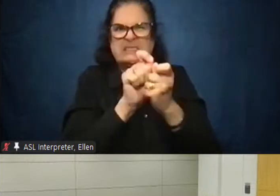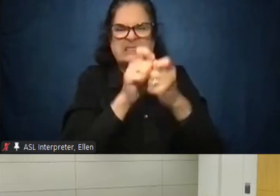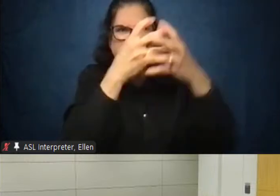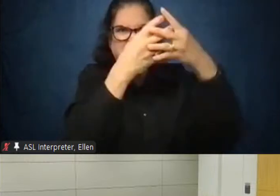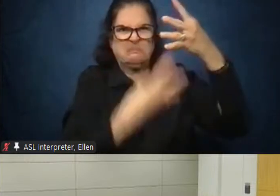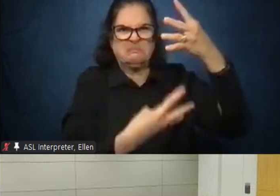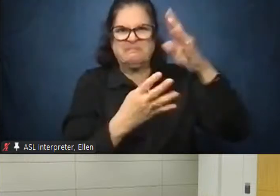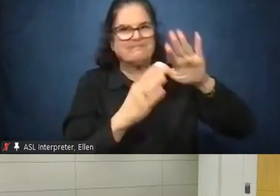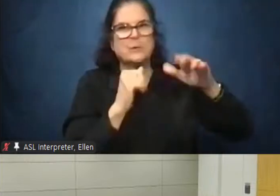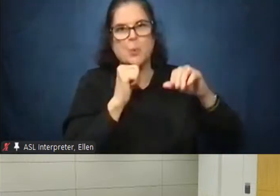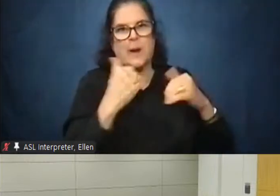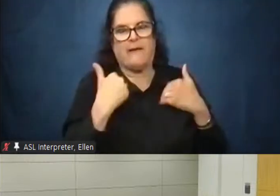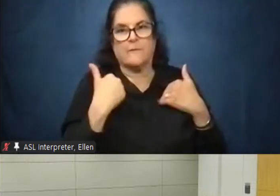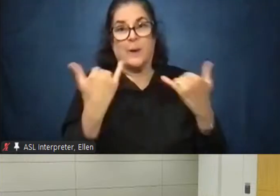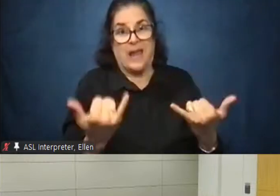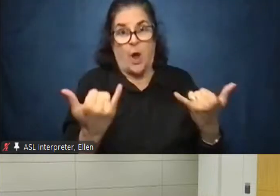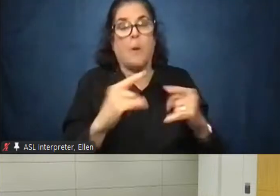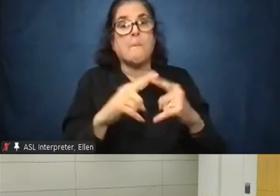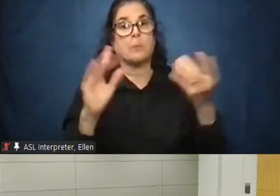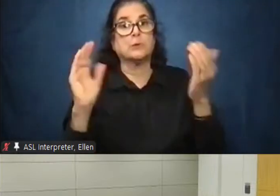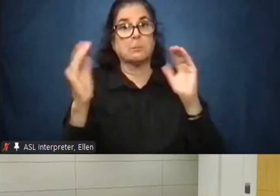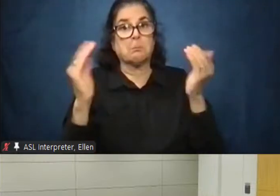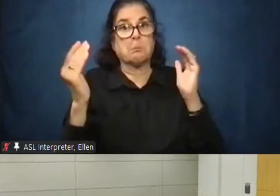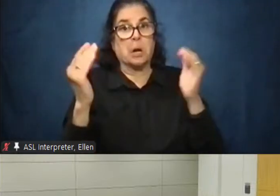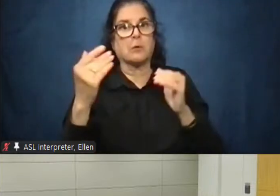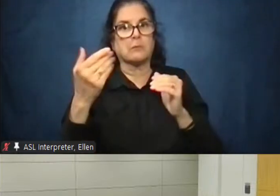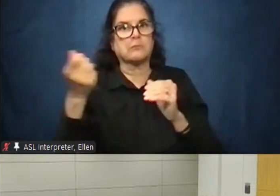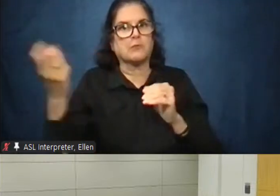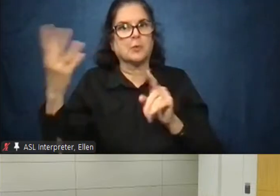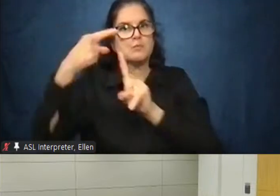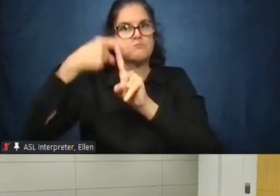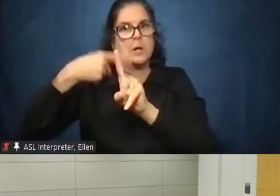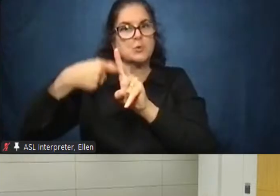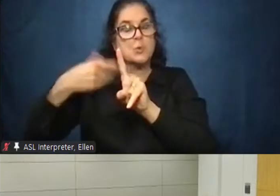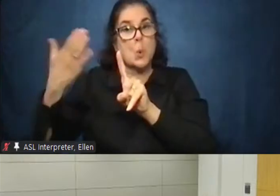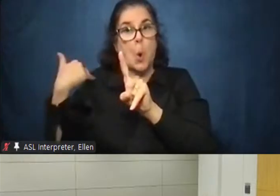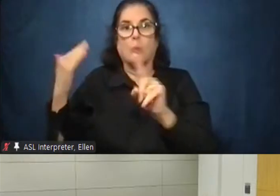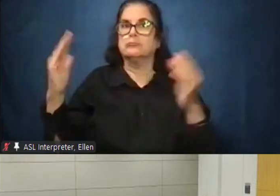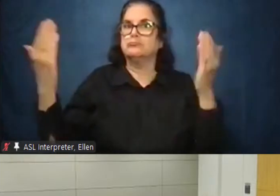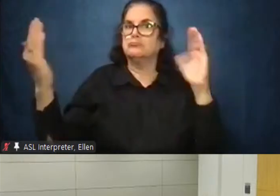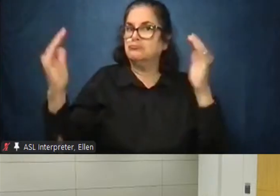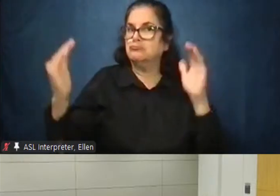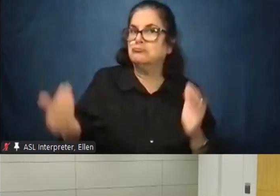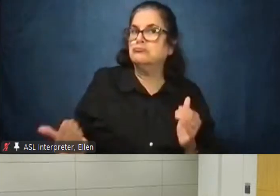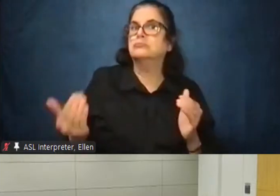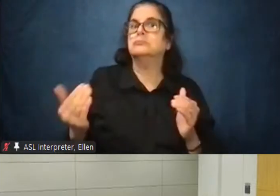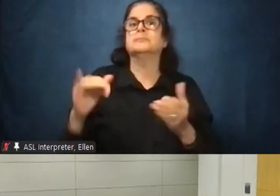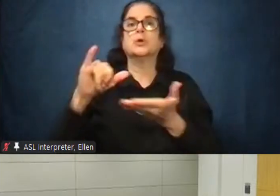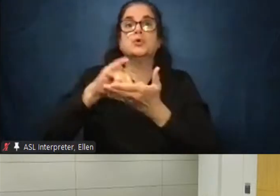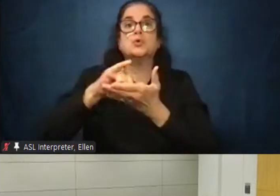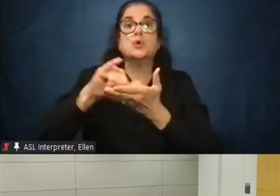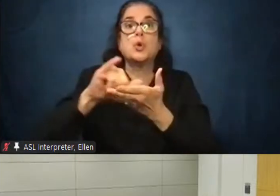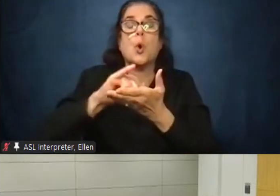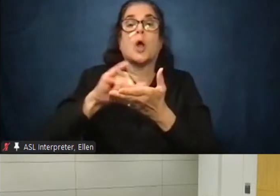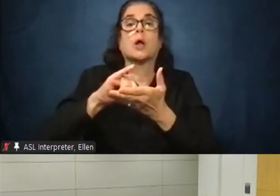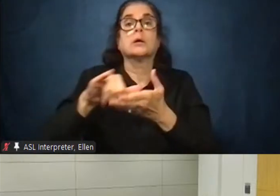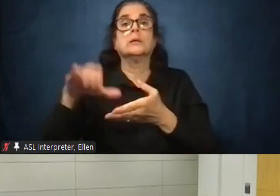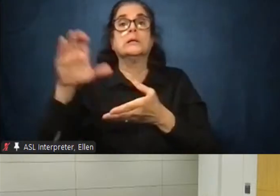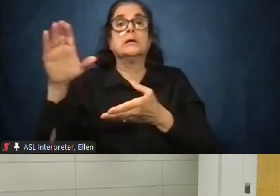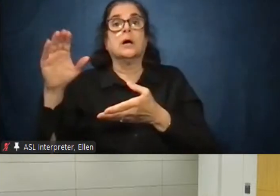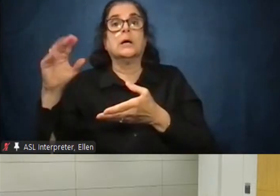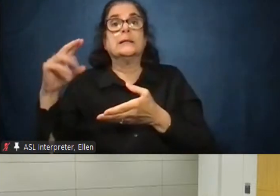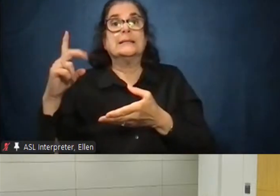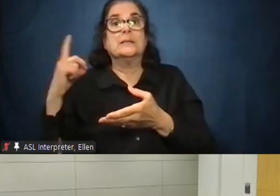DC, but when we looked at it a couple of months ago, we did find that much of the fare evasion rates for New York and DC are in double digits, while ours